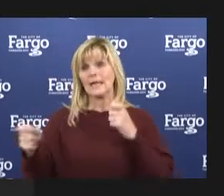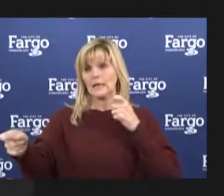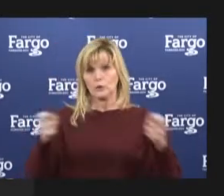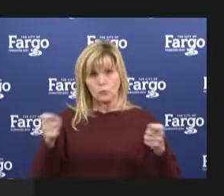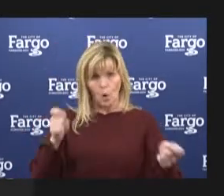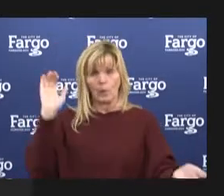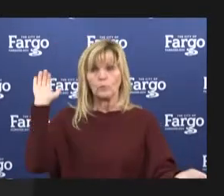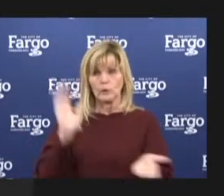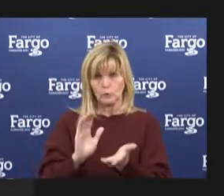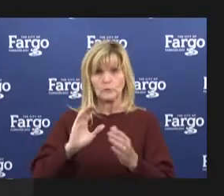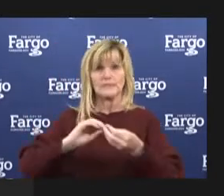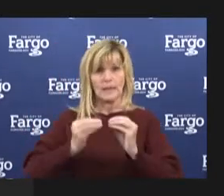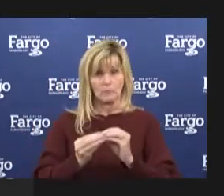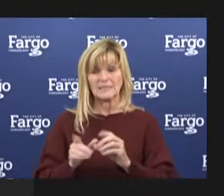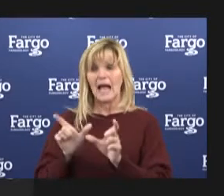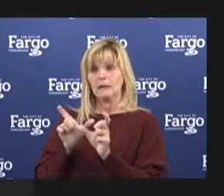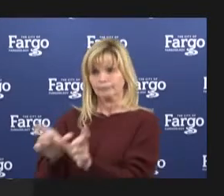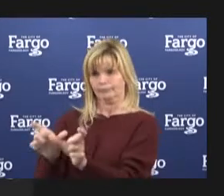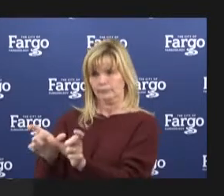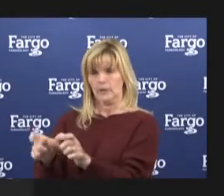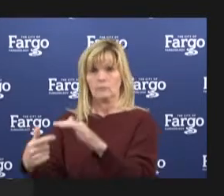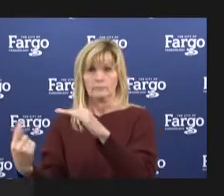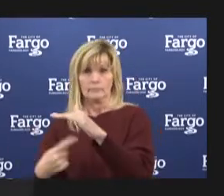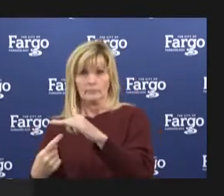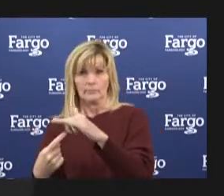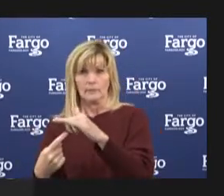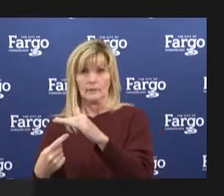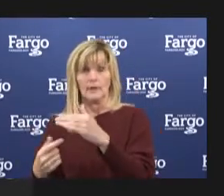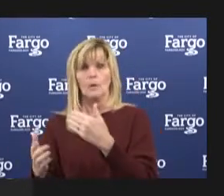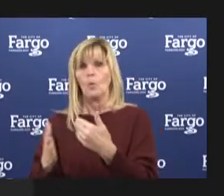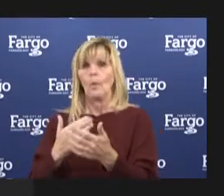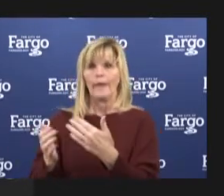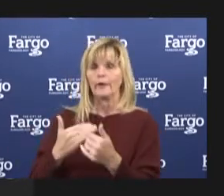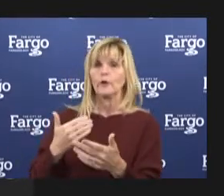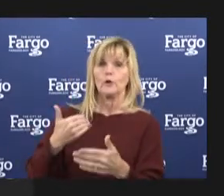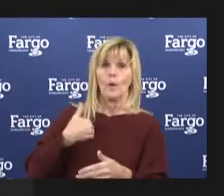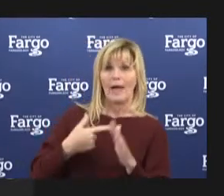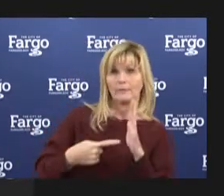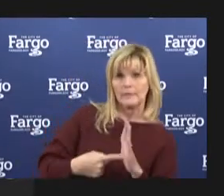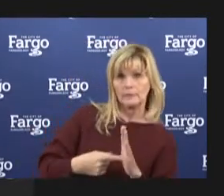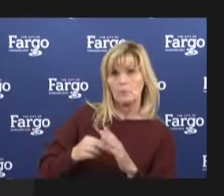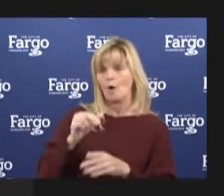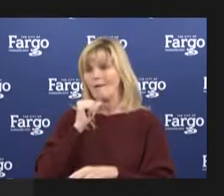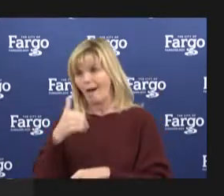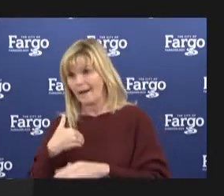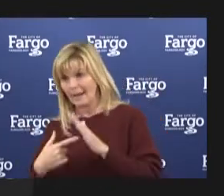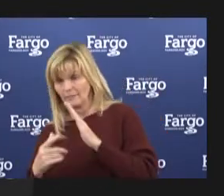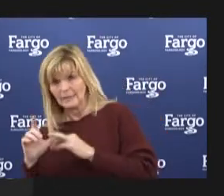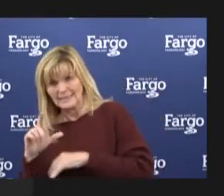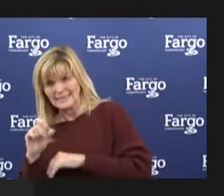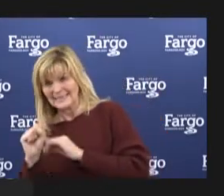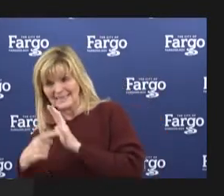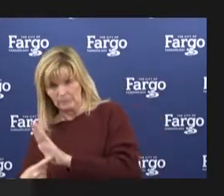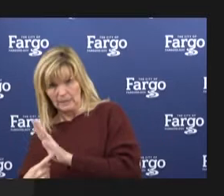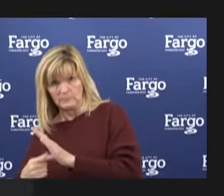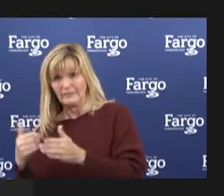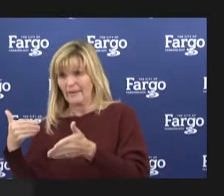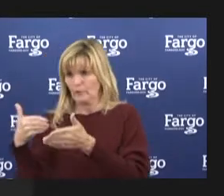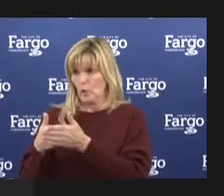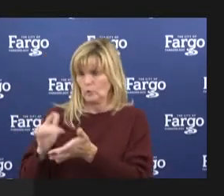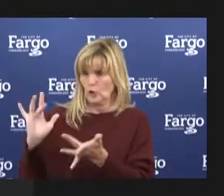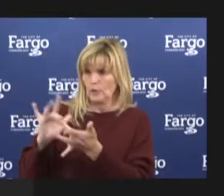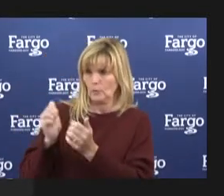pandemic, isolation and quarantine of symptomatic or asymptomatic positive cases and household or close contacts